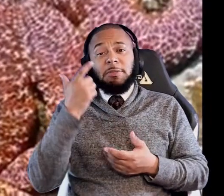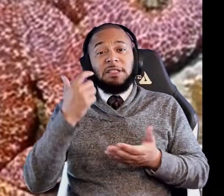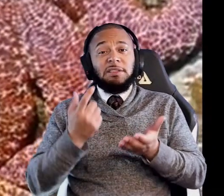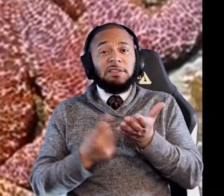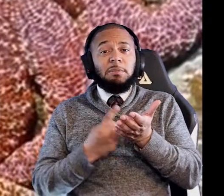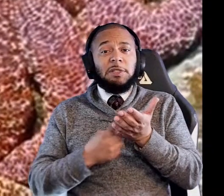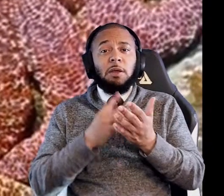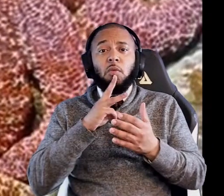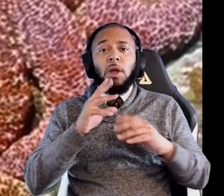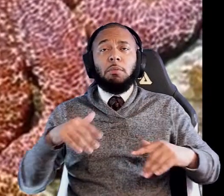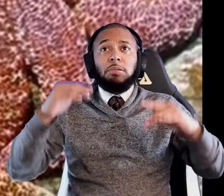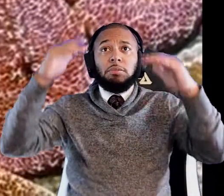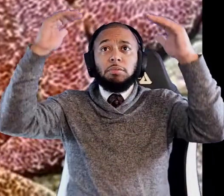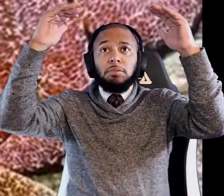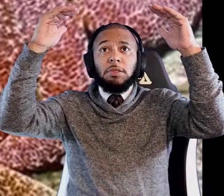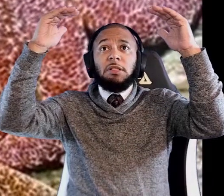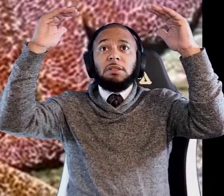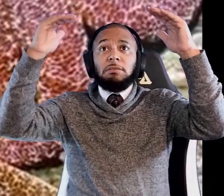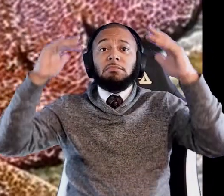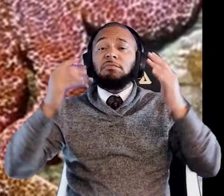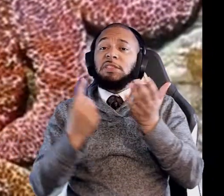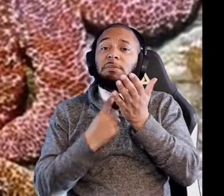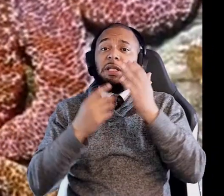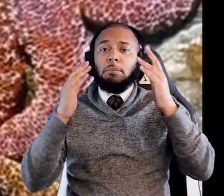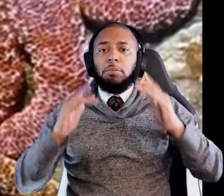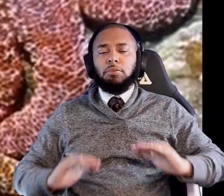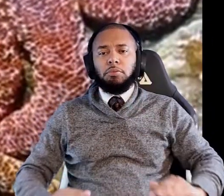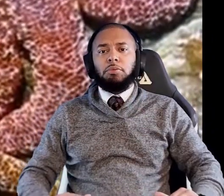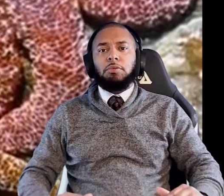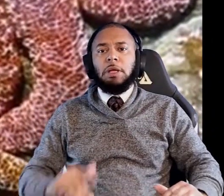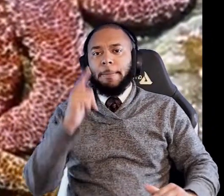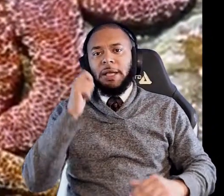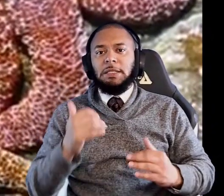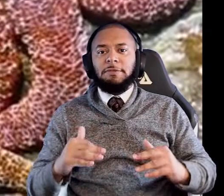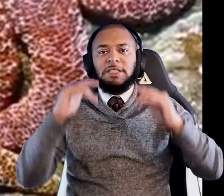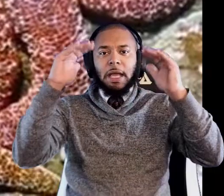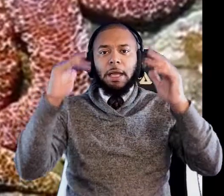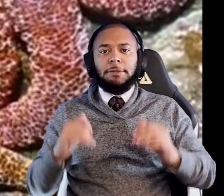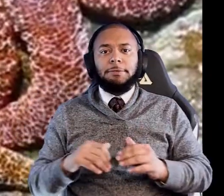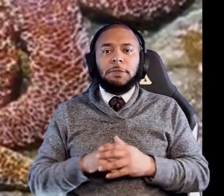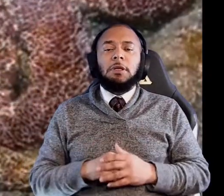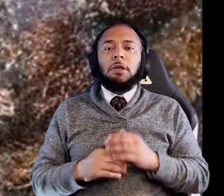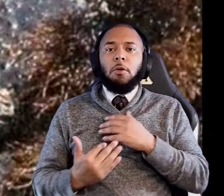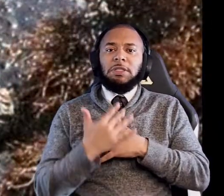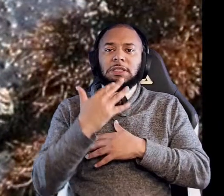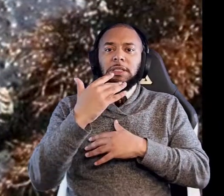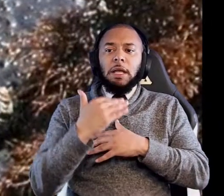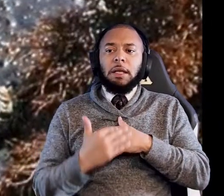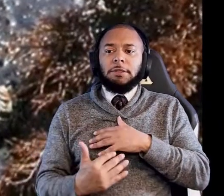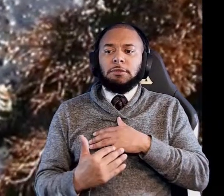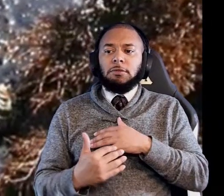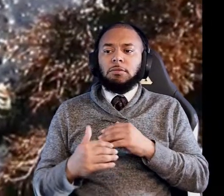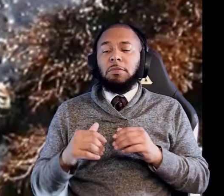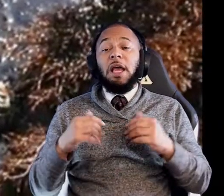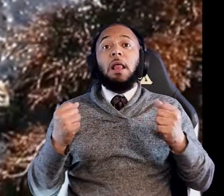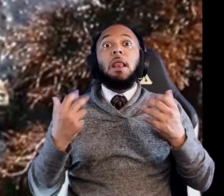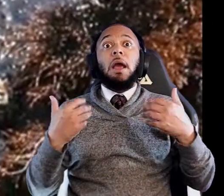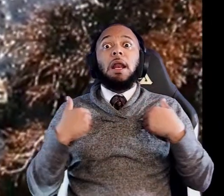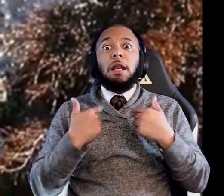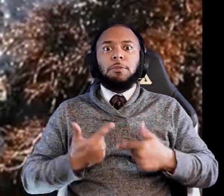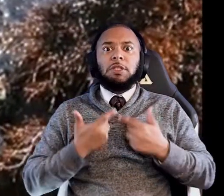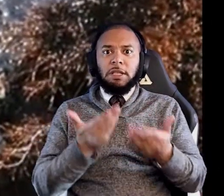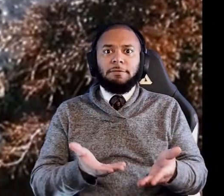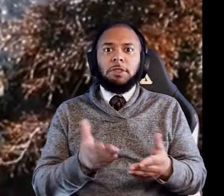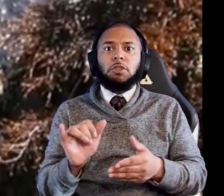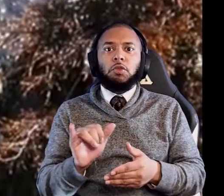sometimes covered in air. However, a lot of animals have a tendency to make their home in the rocky intertidal zone. This is an